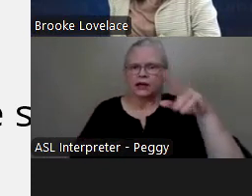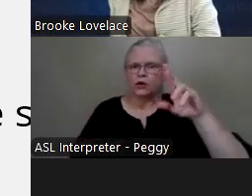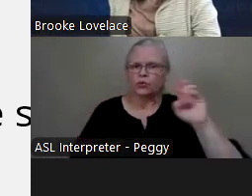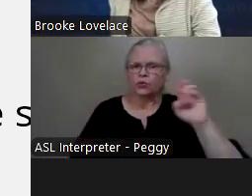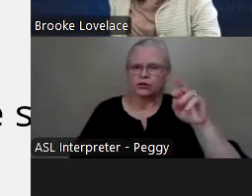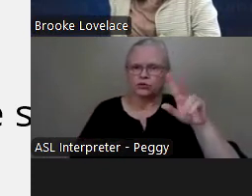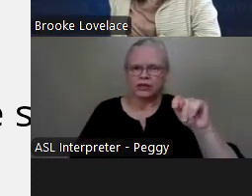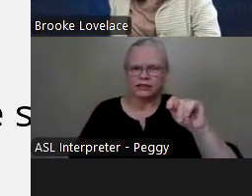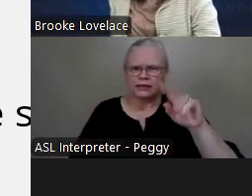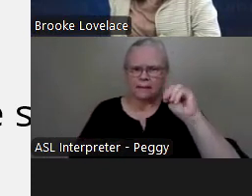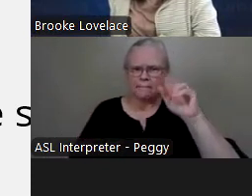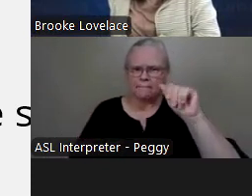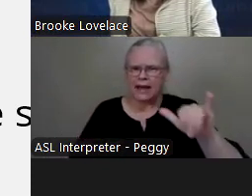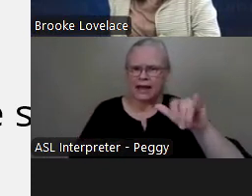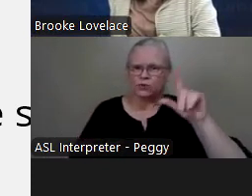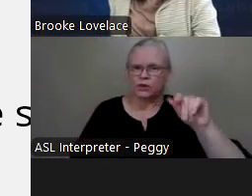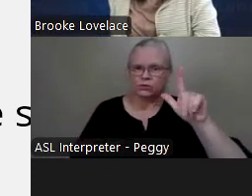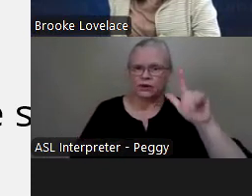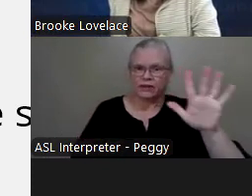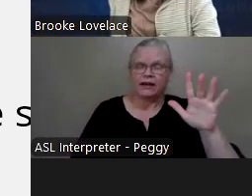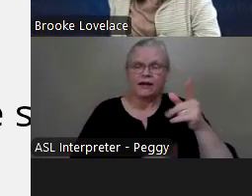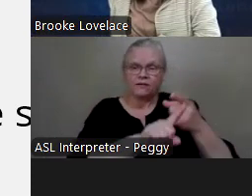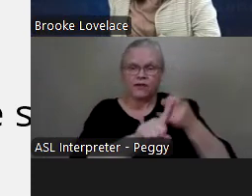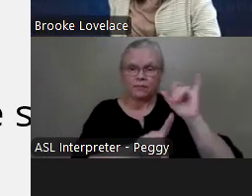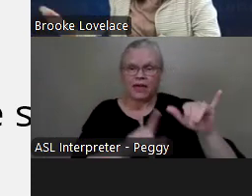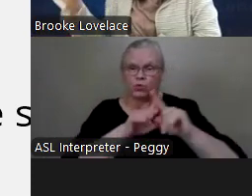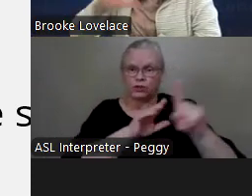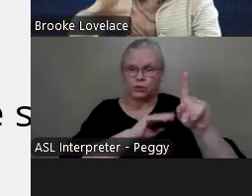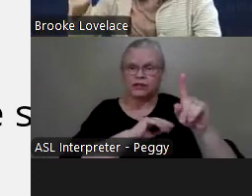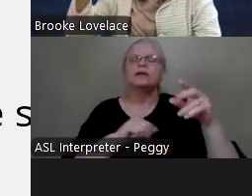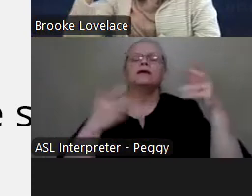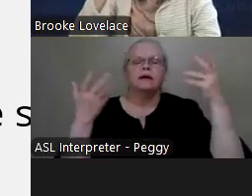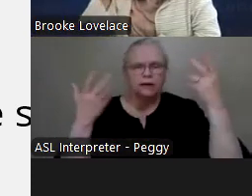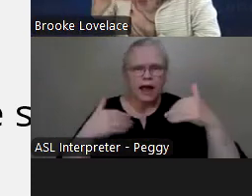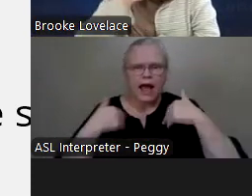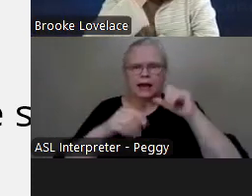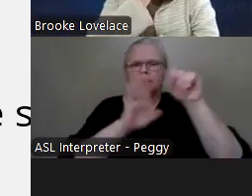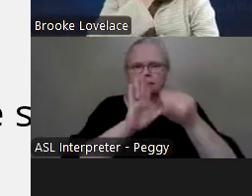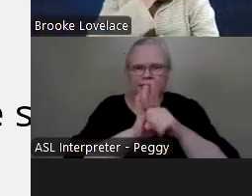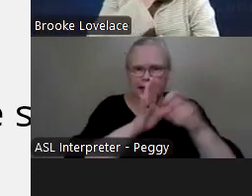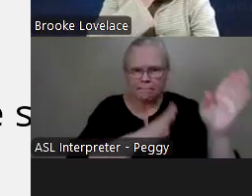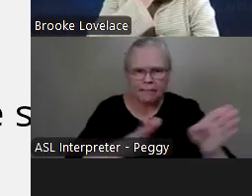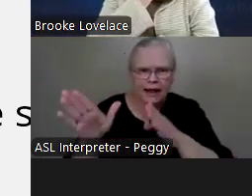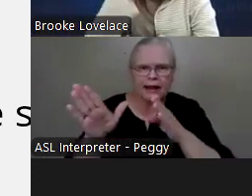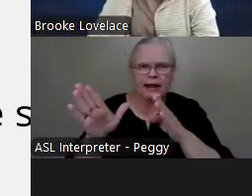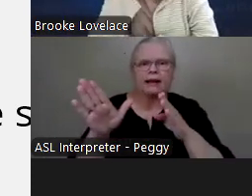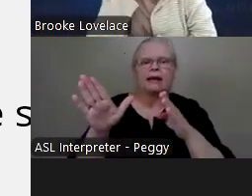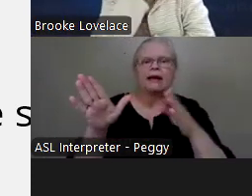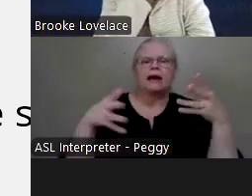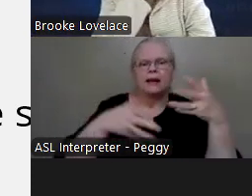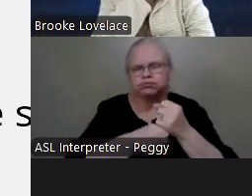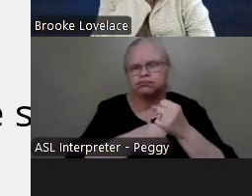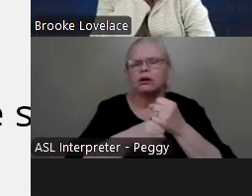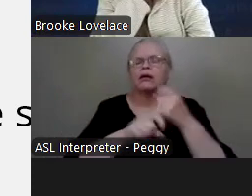2025. From that, a state plan executive summary was developed with all of that input up to that point. And then our